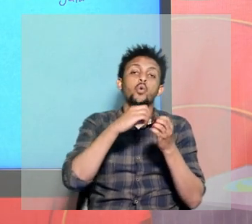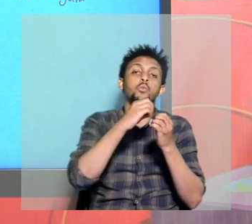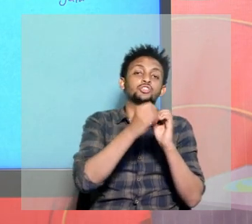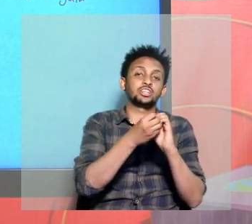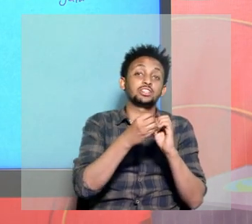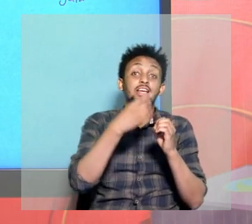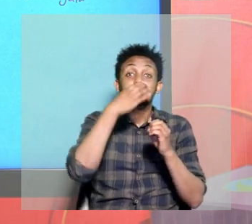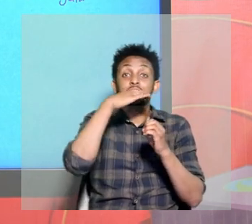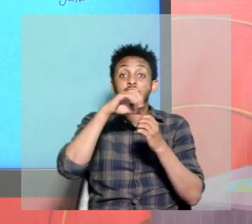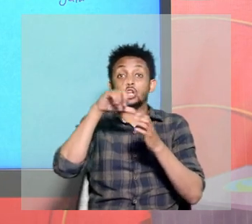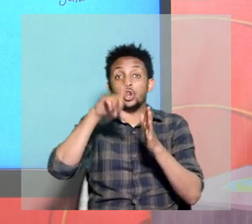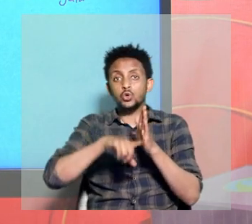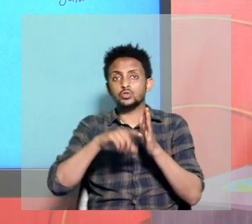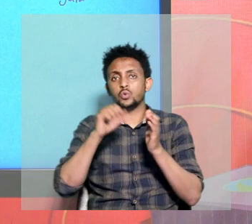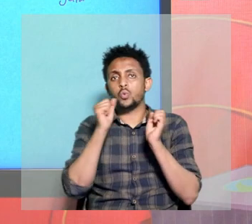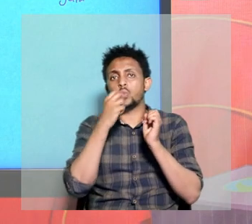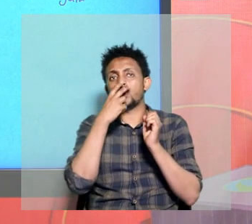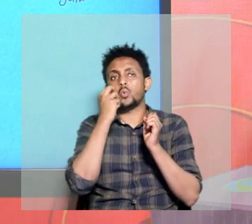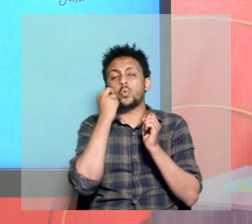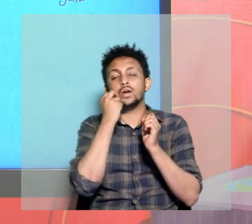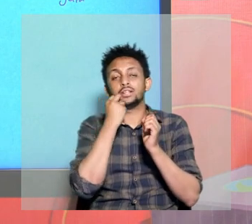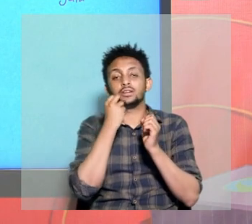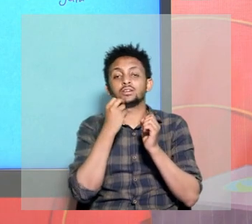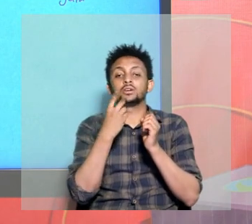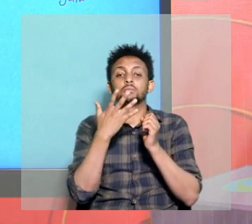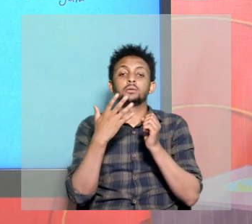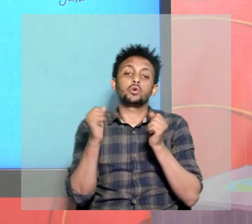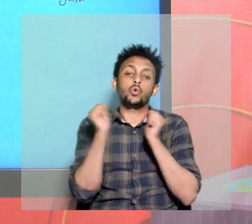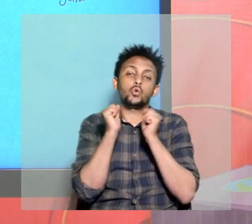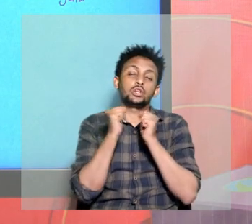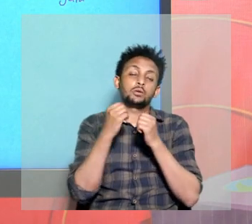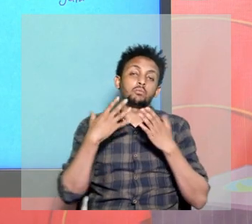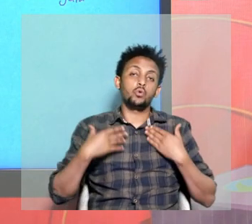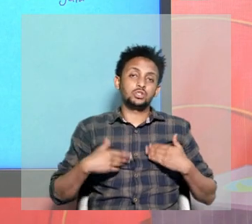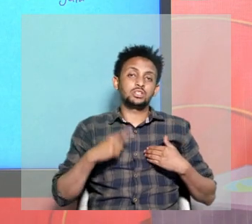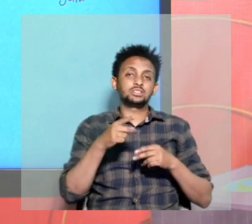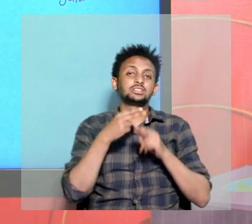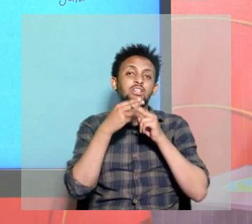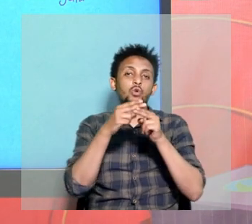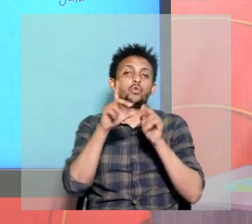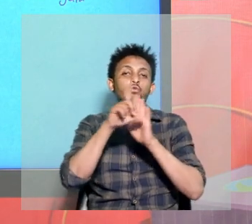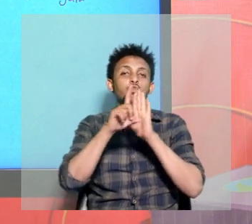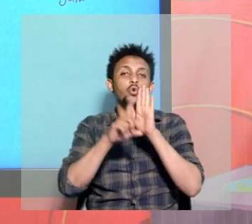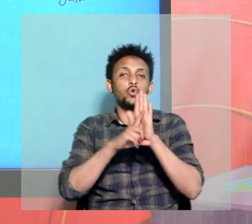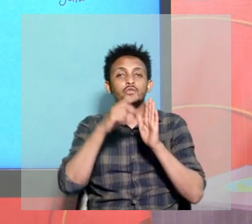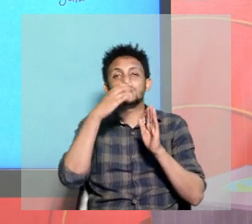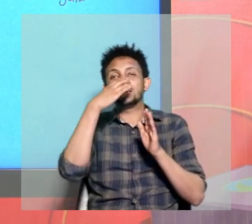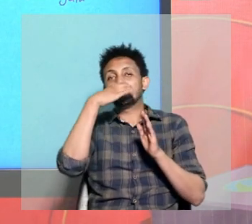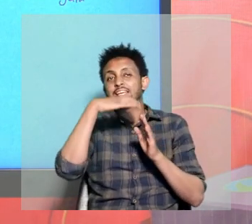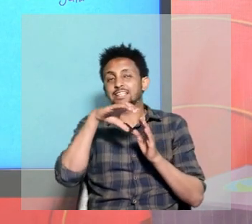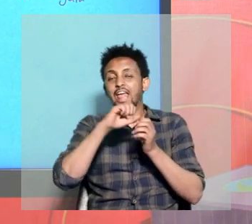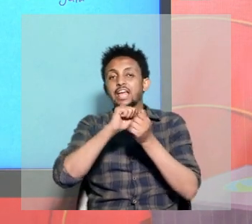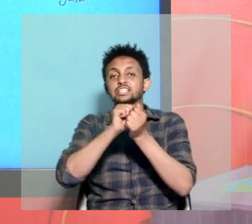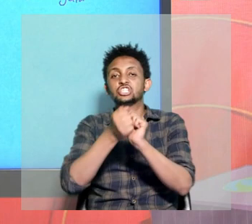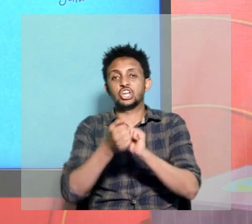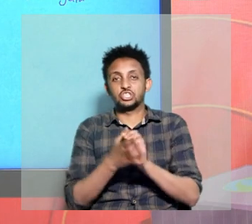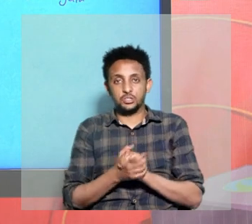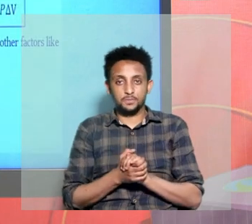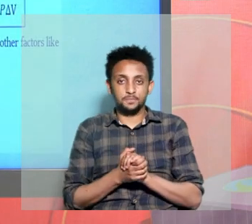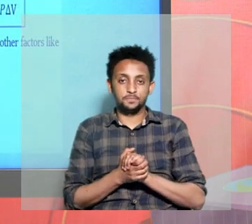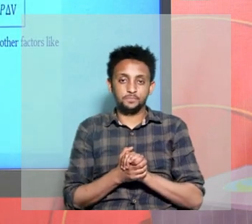So heat loss by hotter body is the same as heat gained by the colder body. And this is known to be the law of heat exchange.